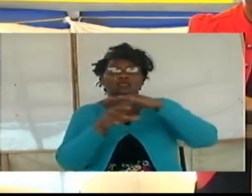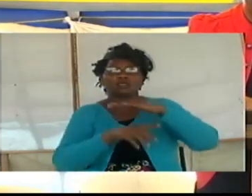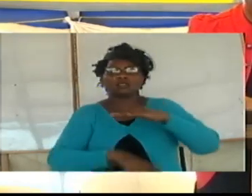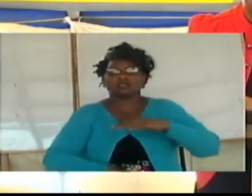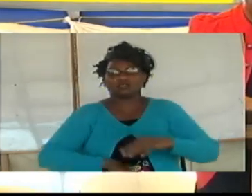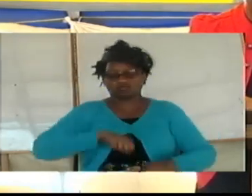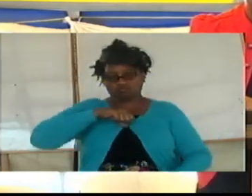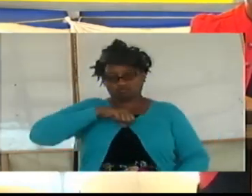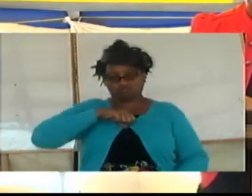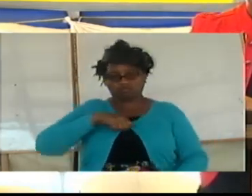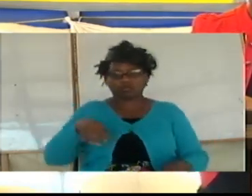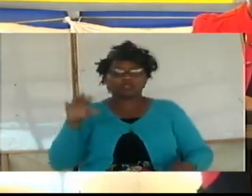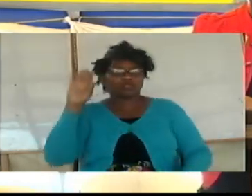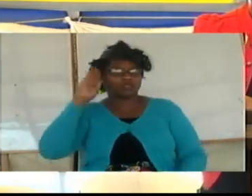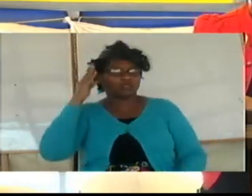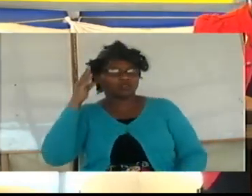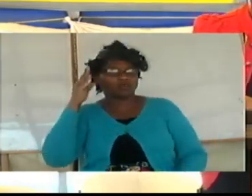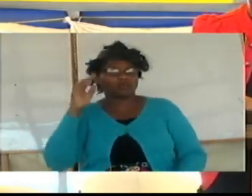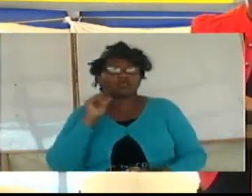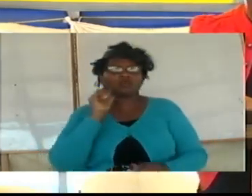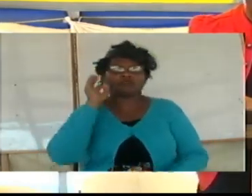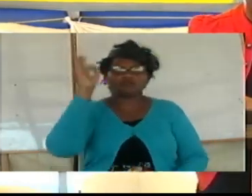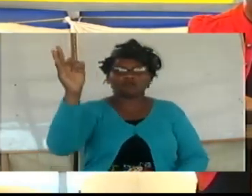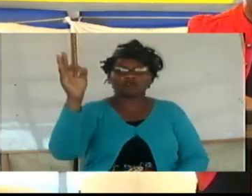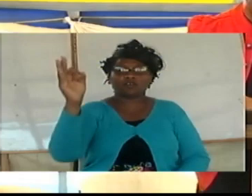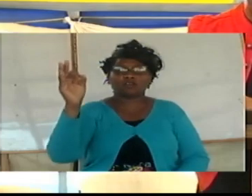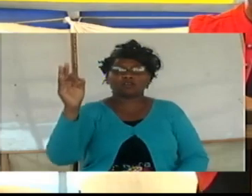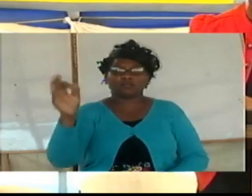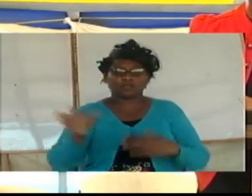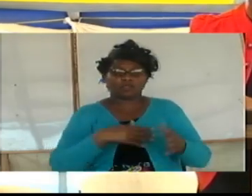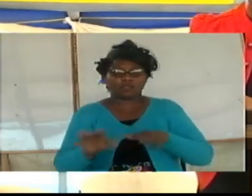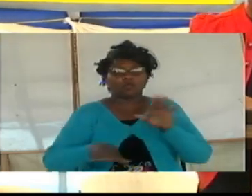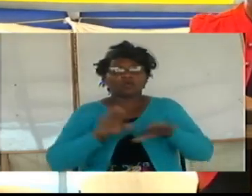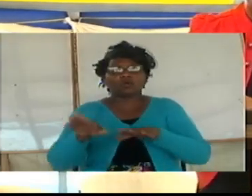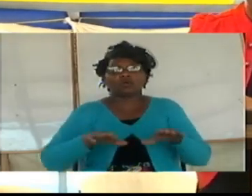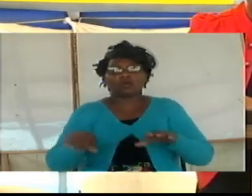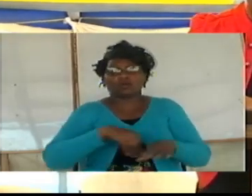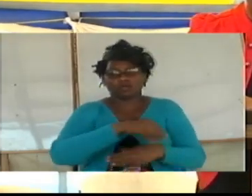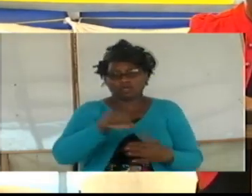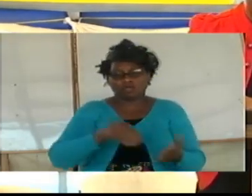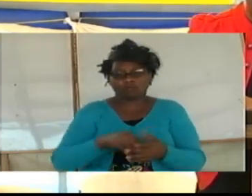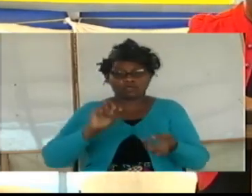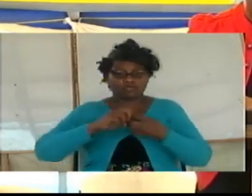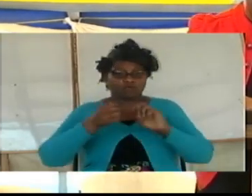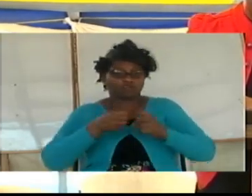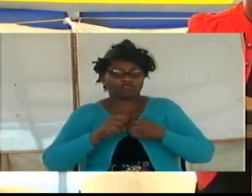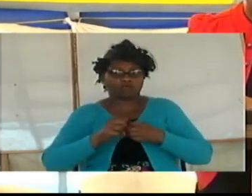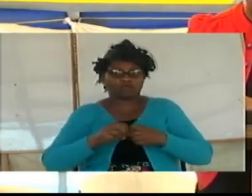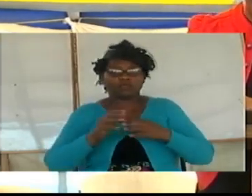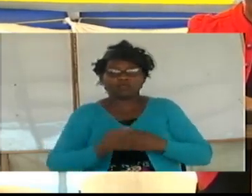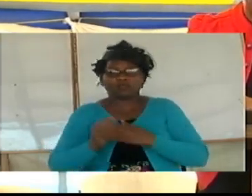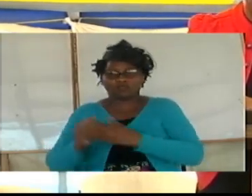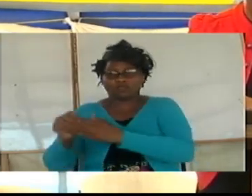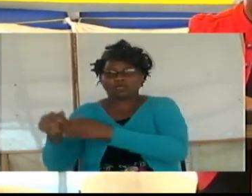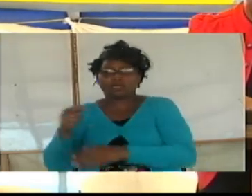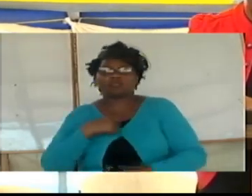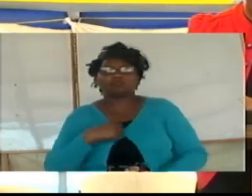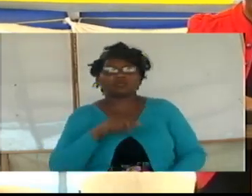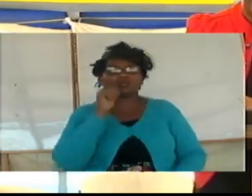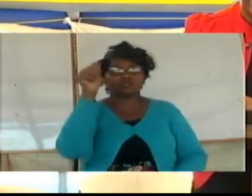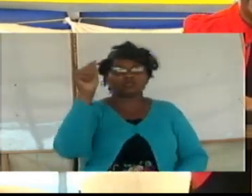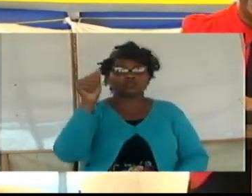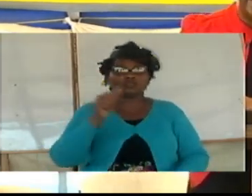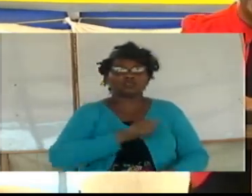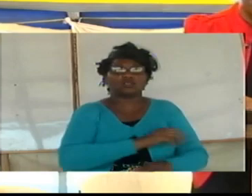knoweth afar off. Though I walk in the midst of trouble, thou wilt revive me. Thou shalt stretch forth